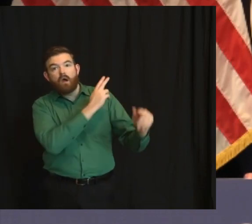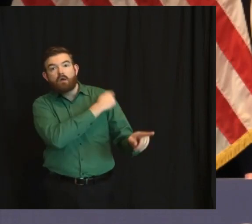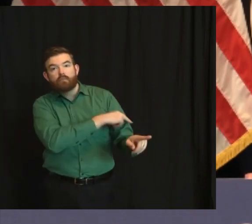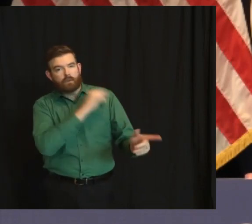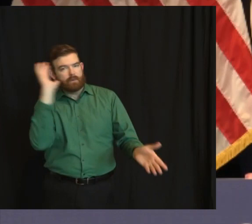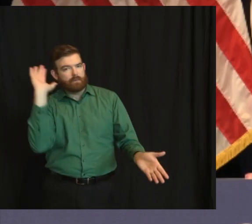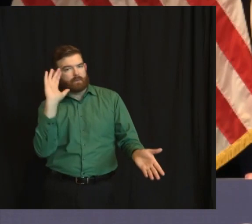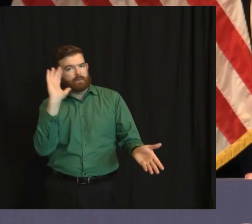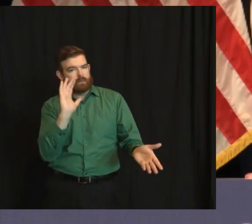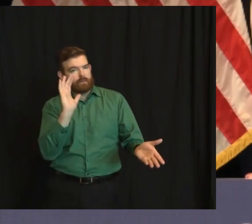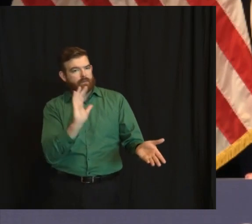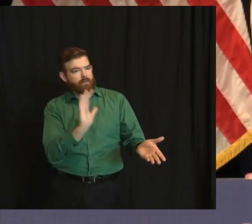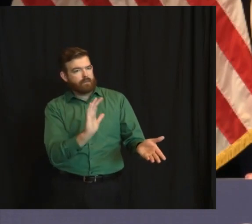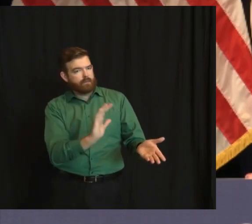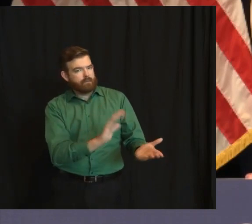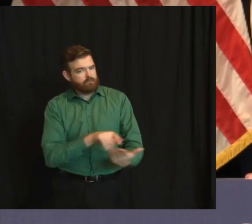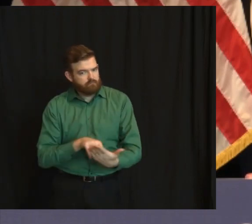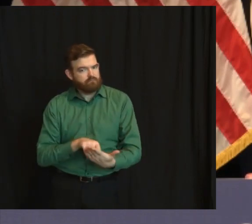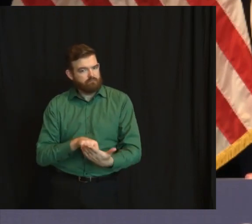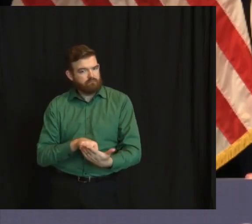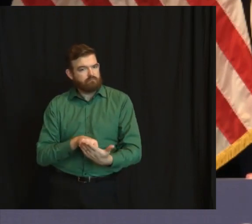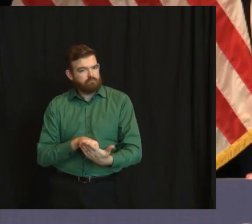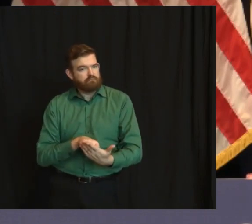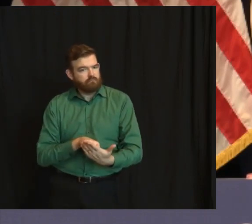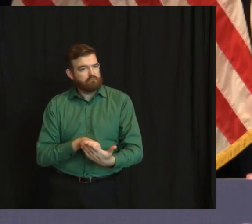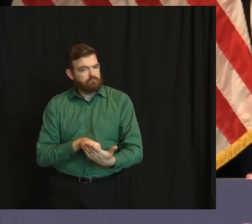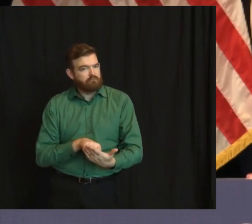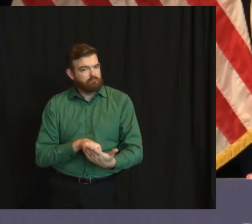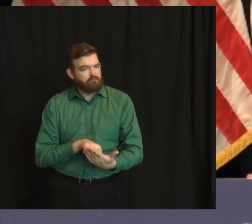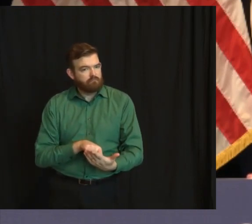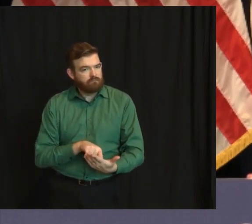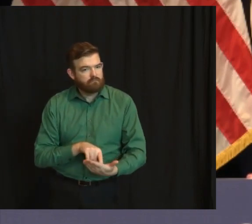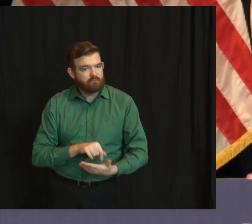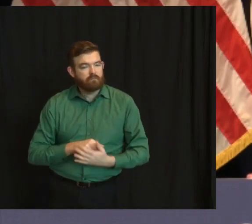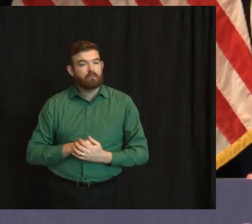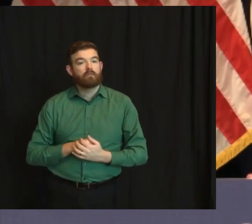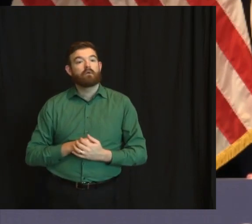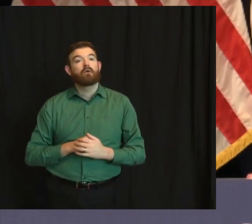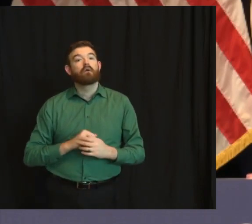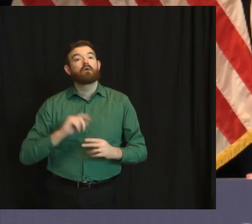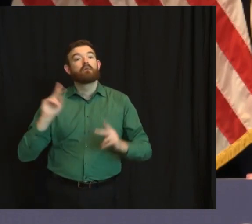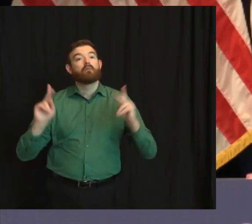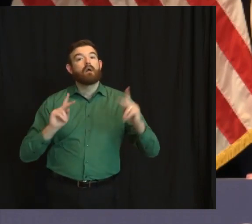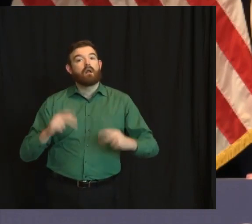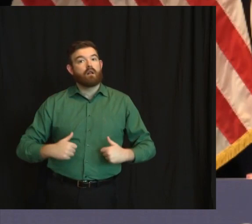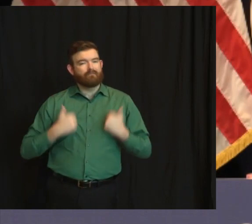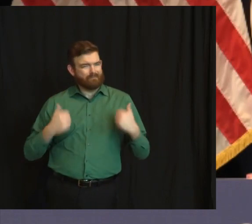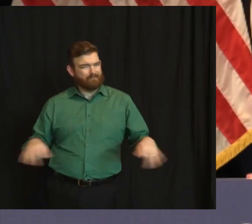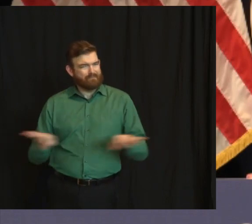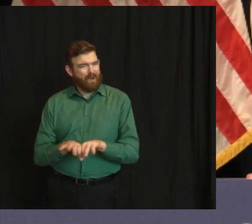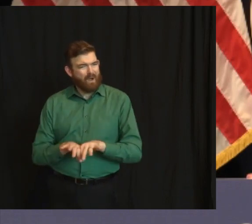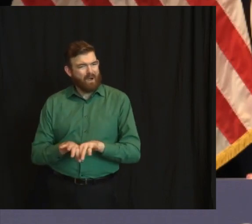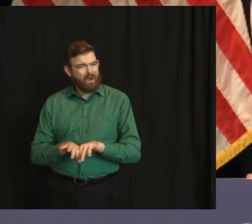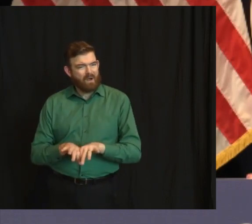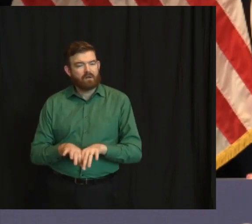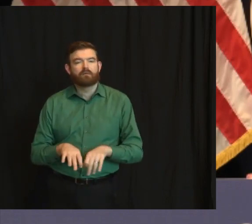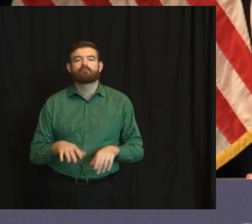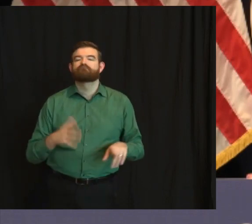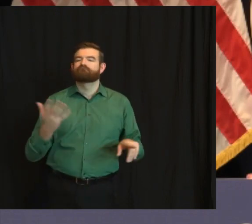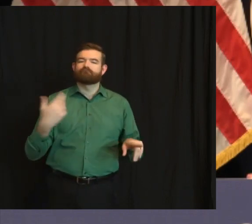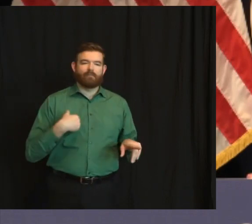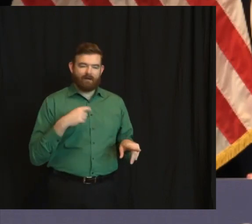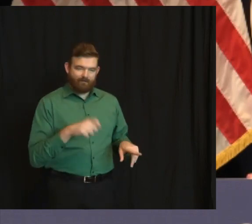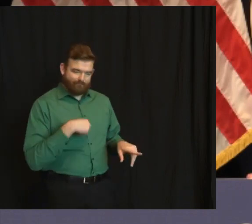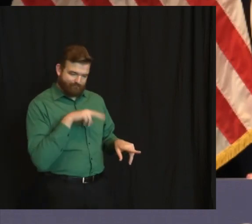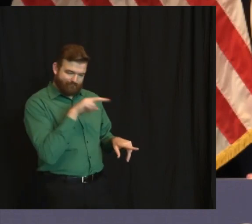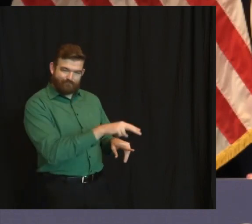God, there is an element of math and derivation here from one number to the next. And so, folks, we got to keep it up, because the problem is with